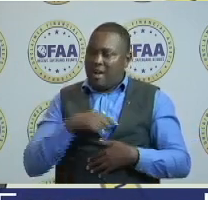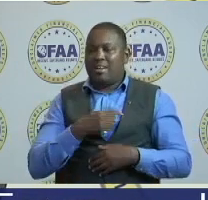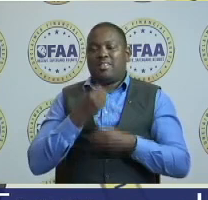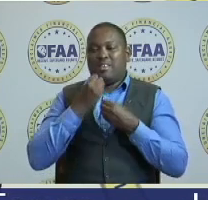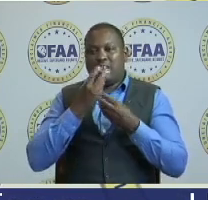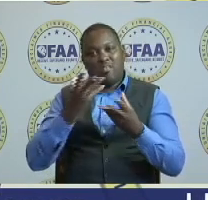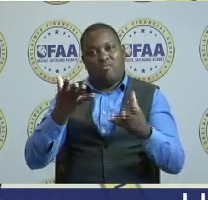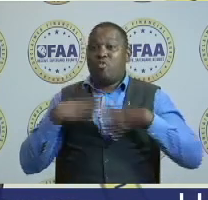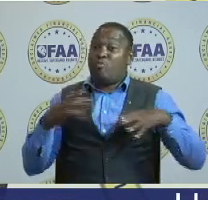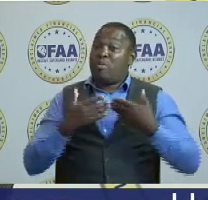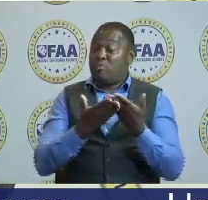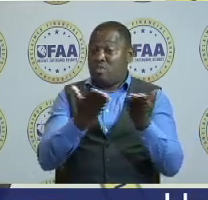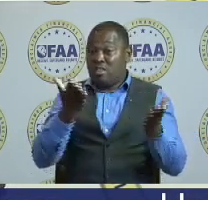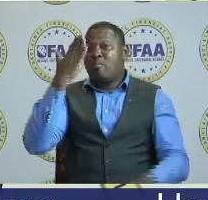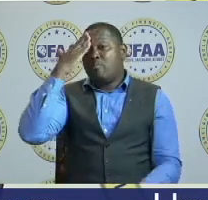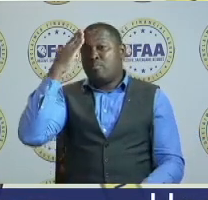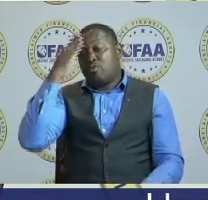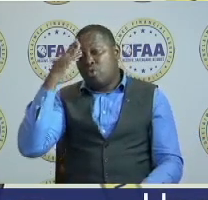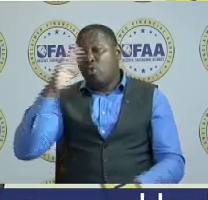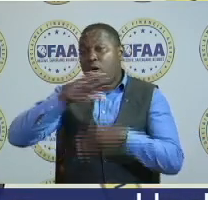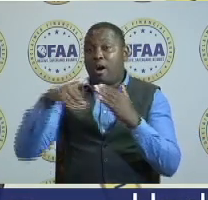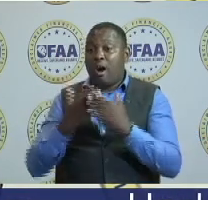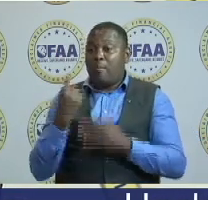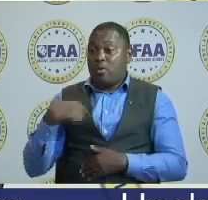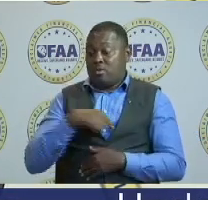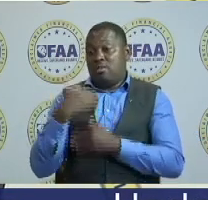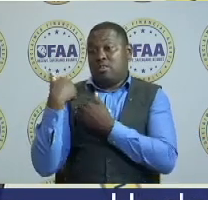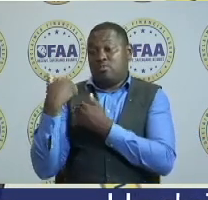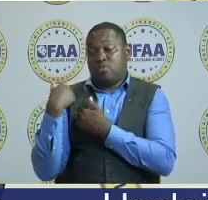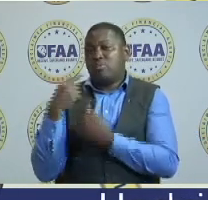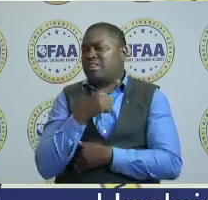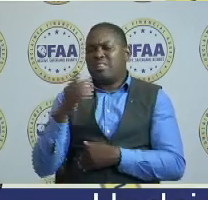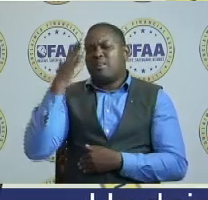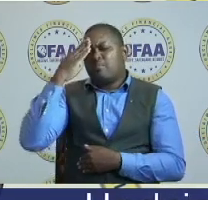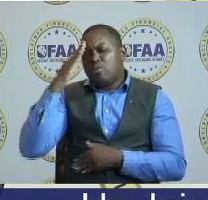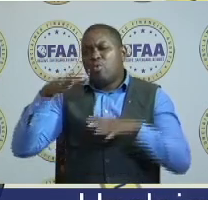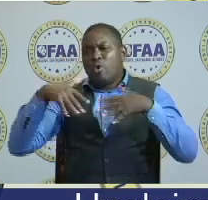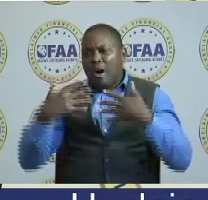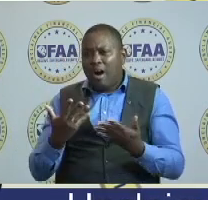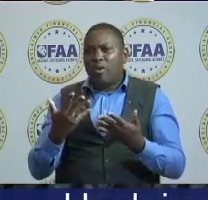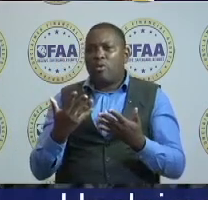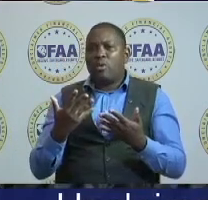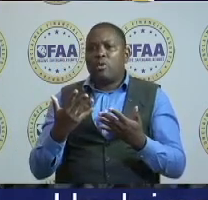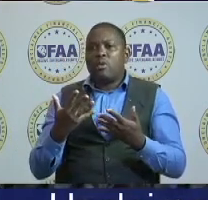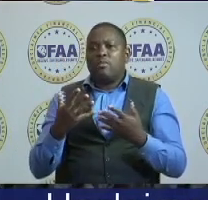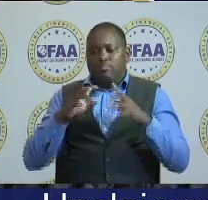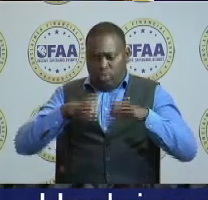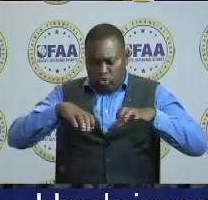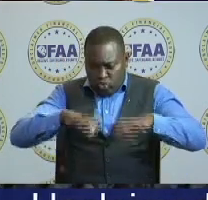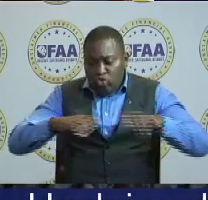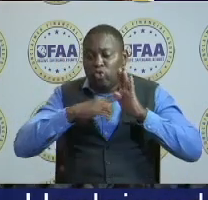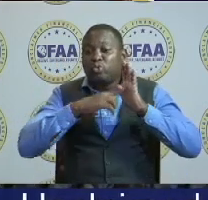know, for example, and the management know that I keep pulling their leg about the number of agricultural shows that we used to